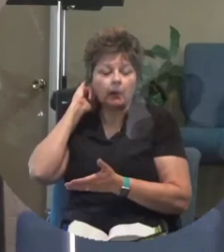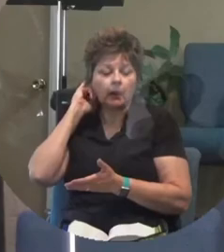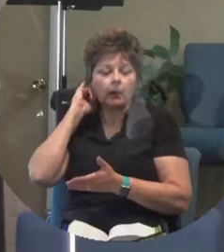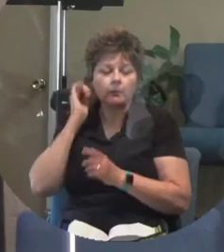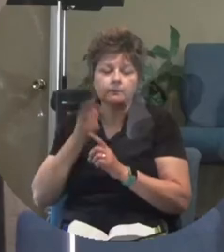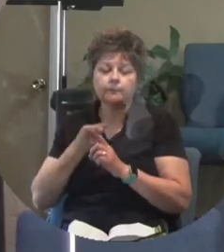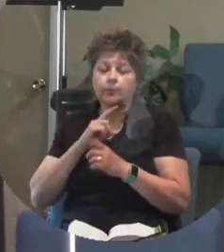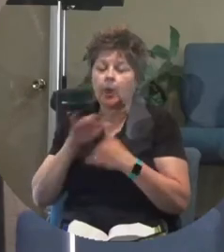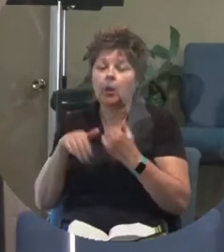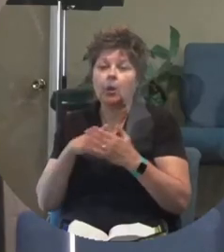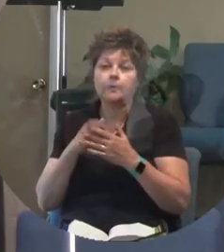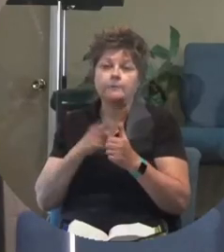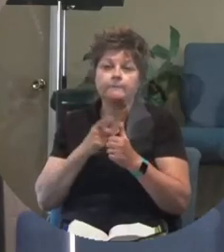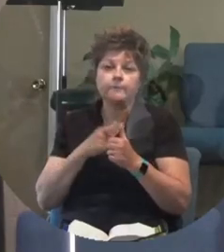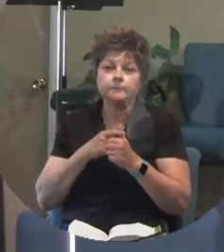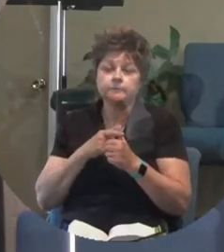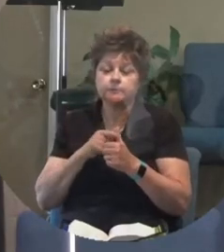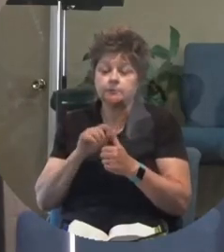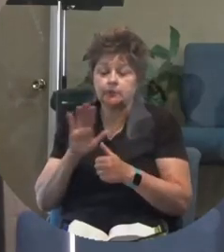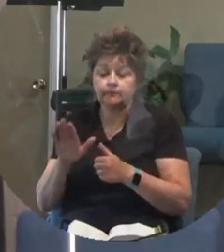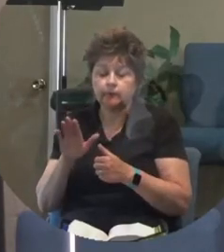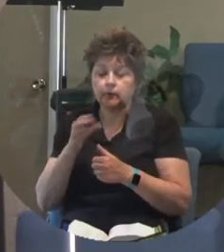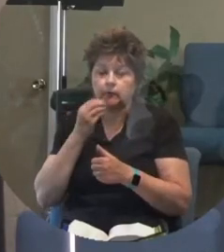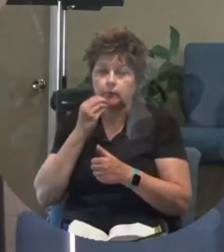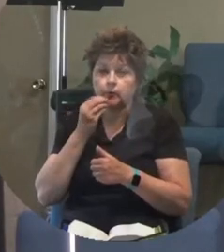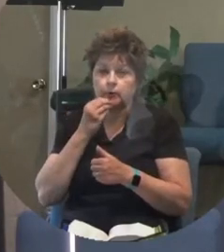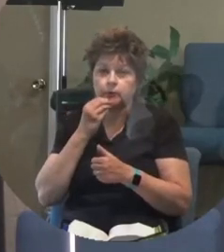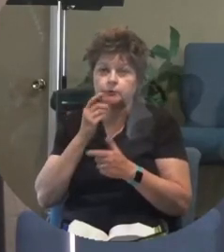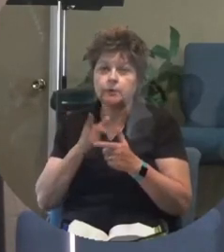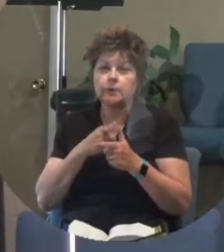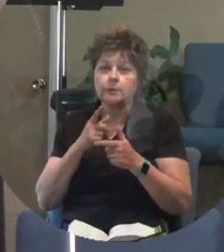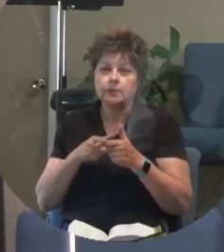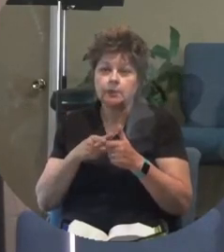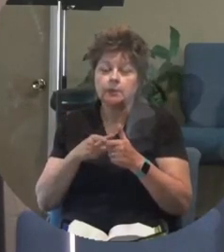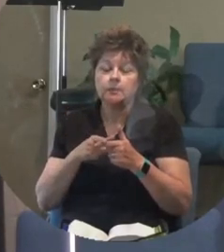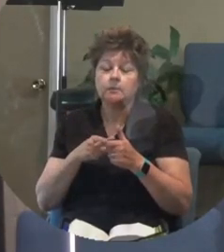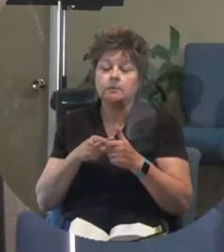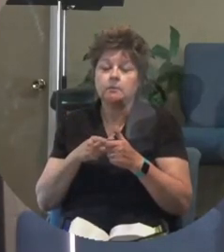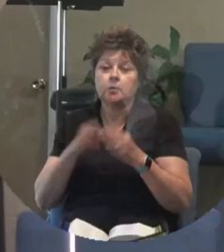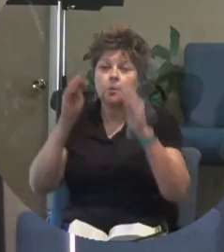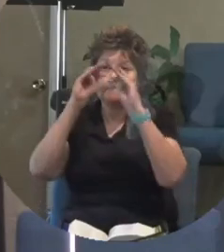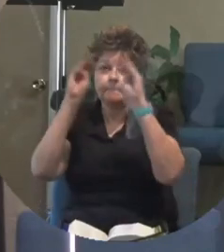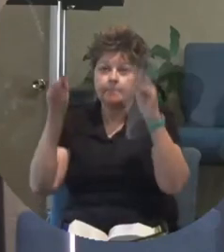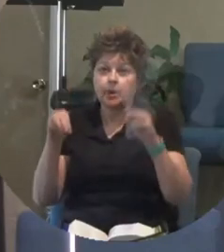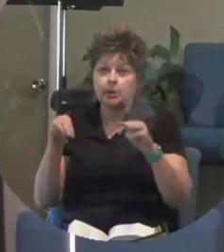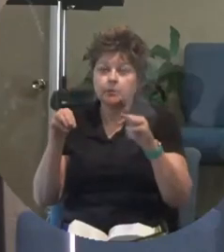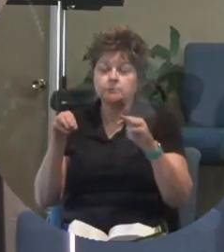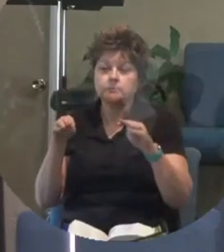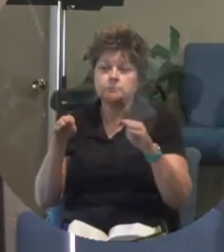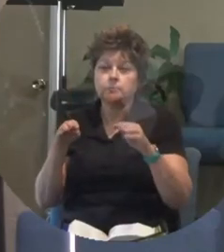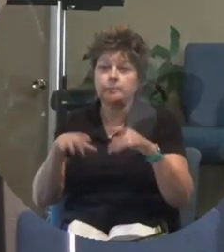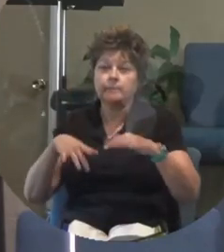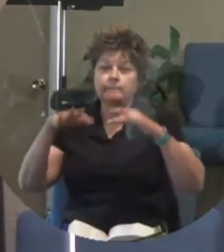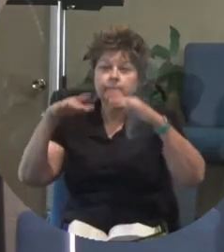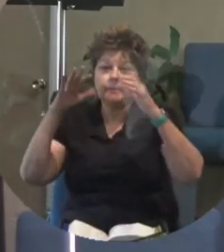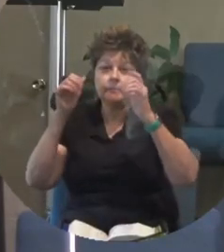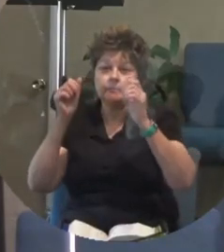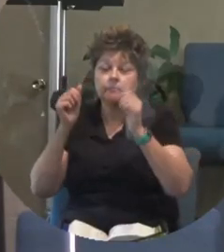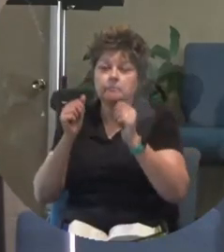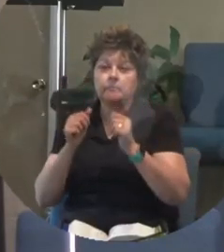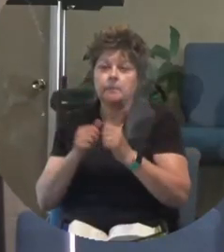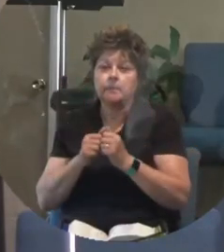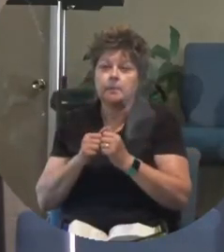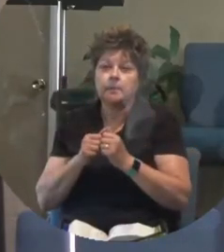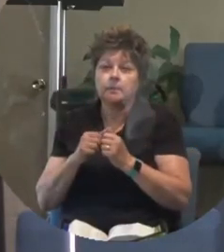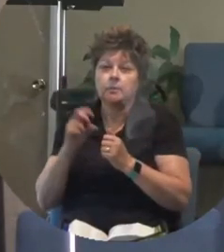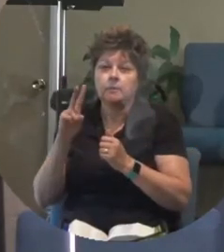the first of your produce, then your barns will be filled with plenty, and your vats will overflow with new